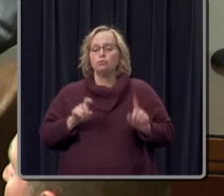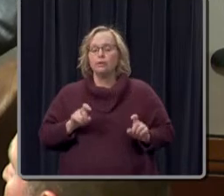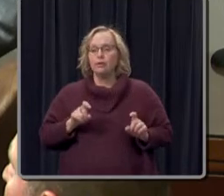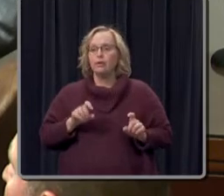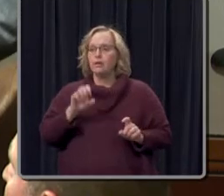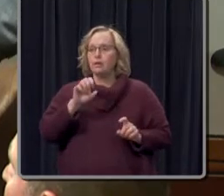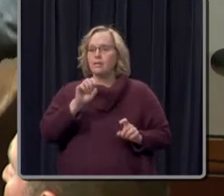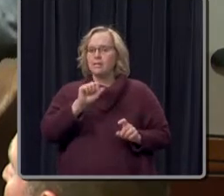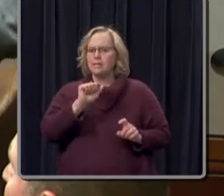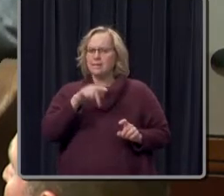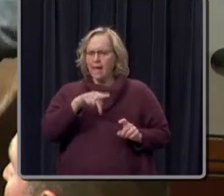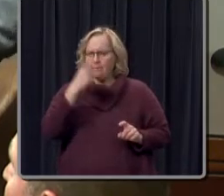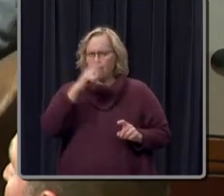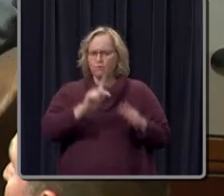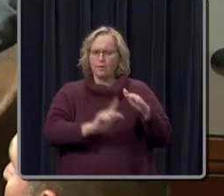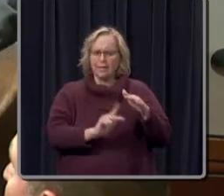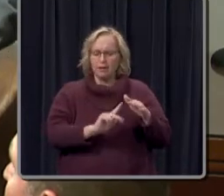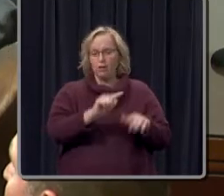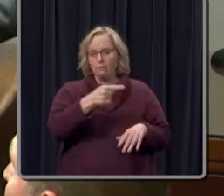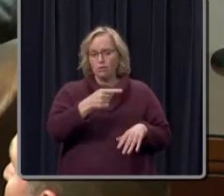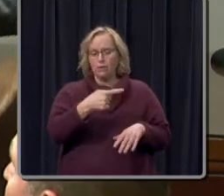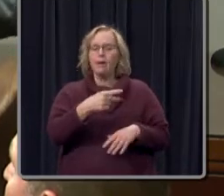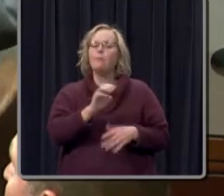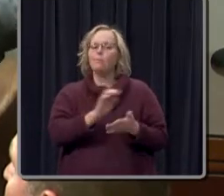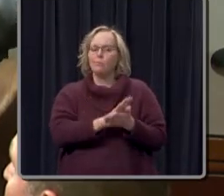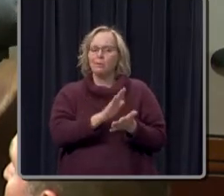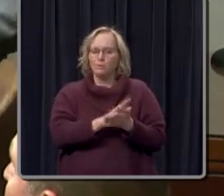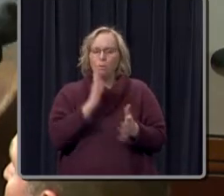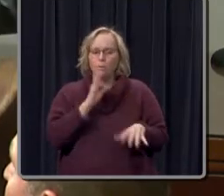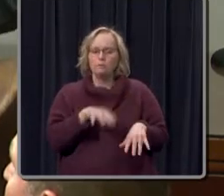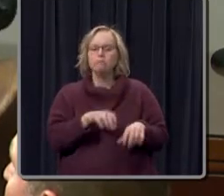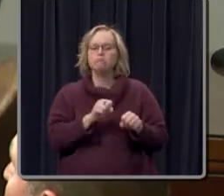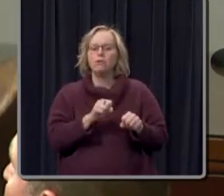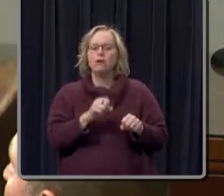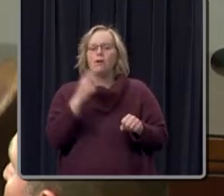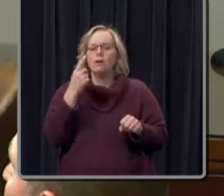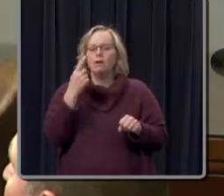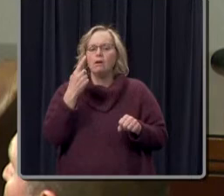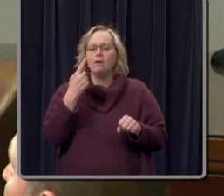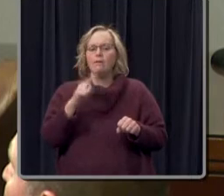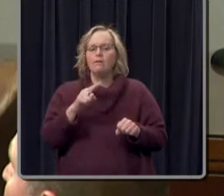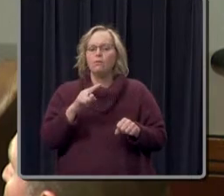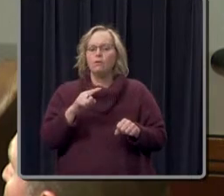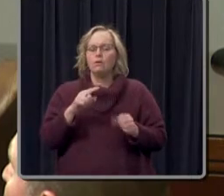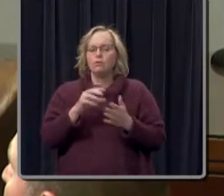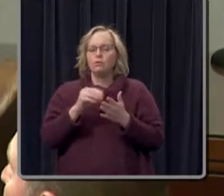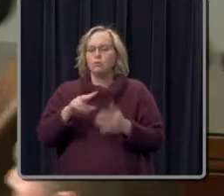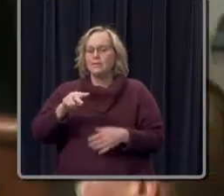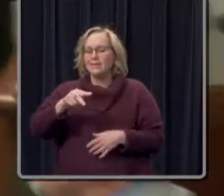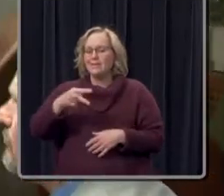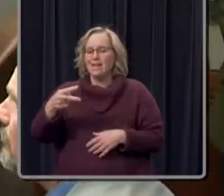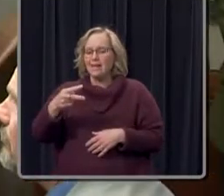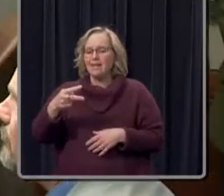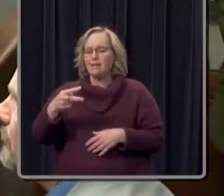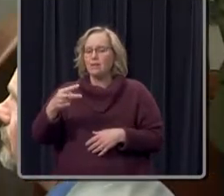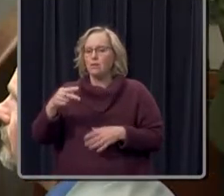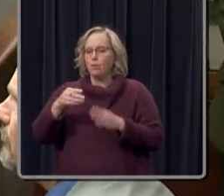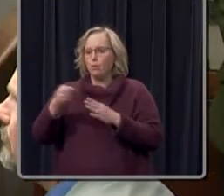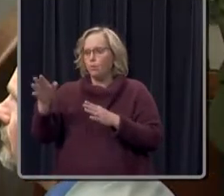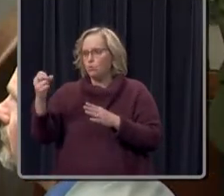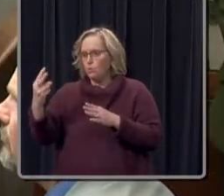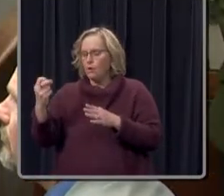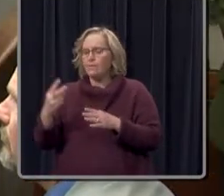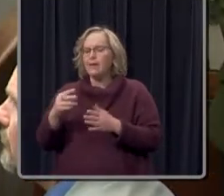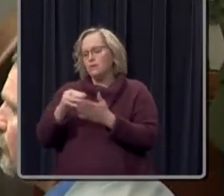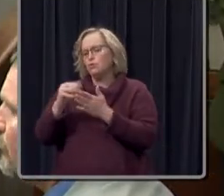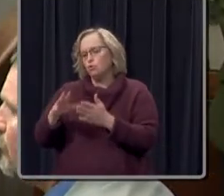or our kindergarten and first grade and preschool students take on behalf of students. For second through 12th grade, that would be student completed, but we only use that